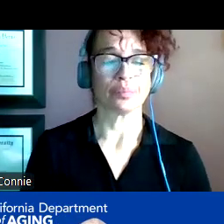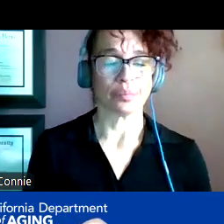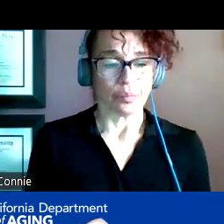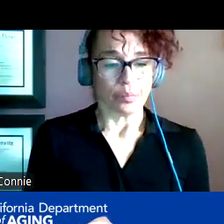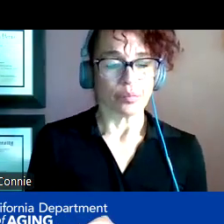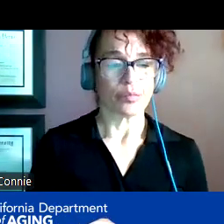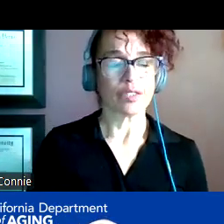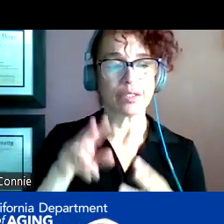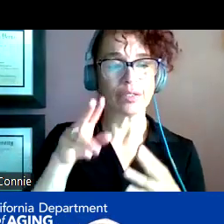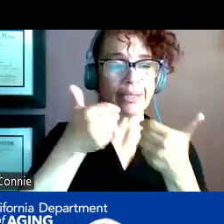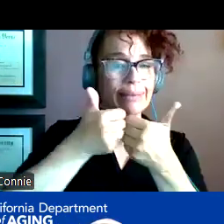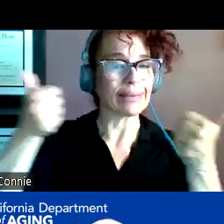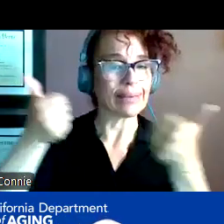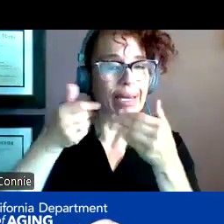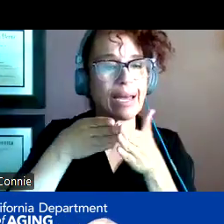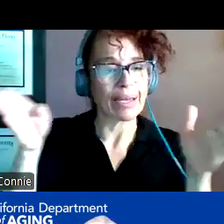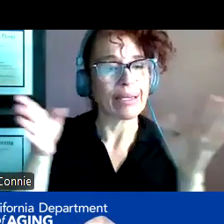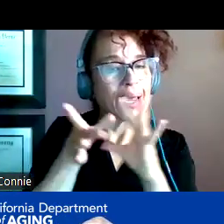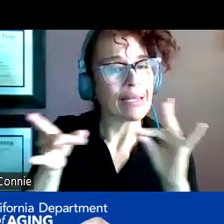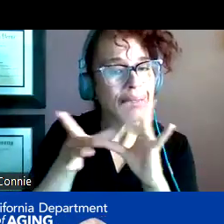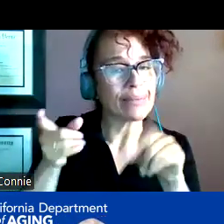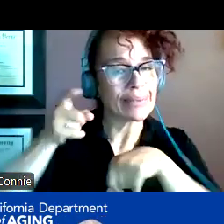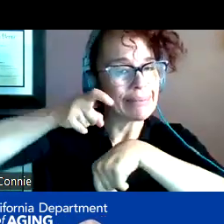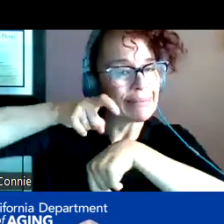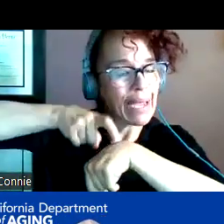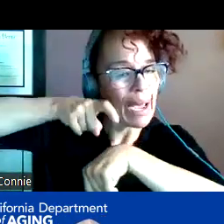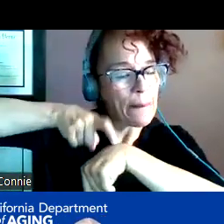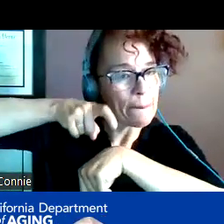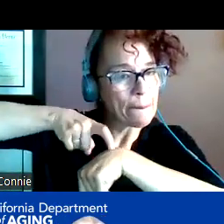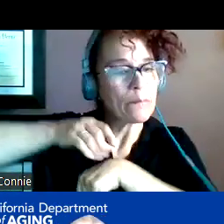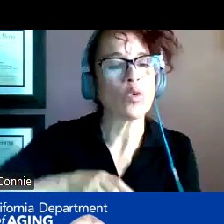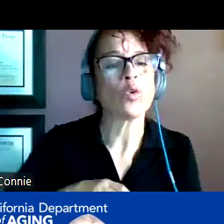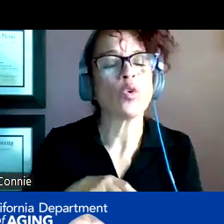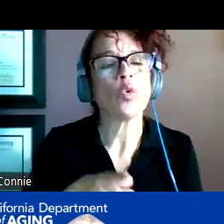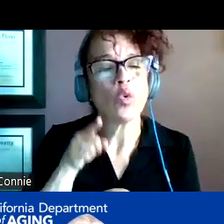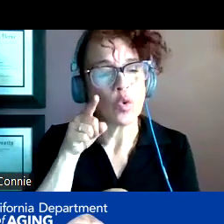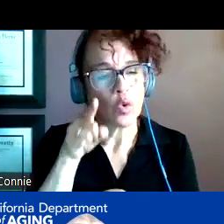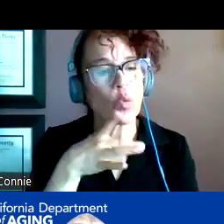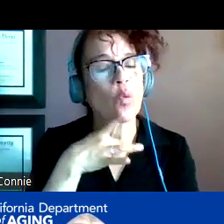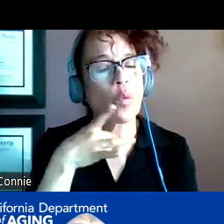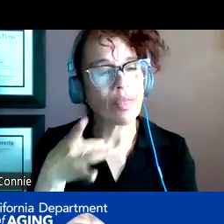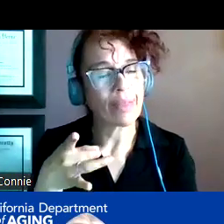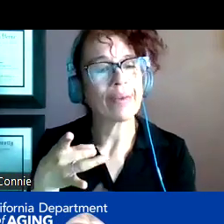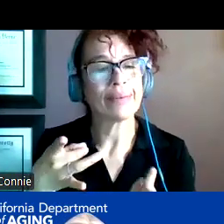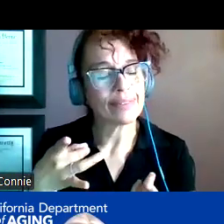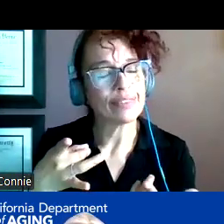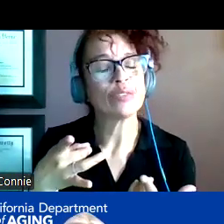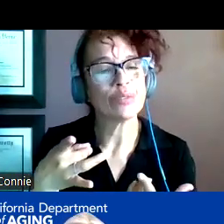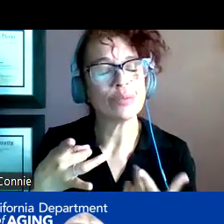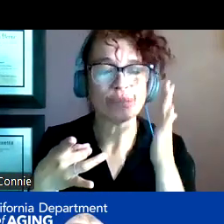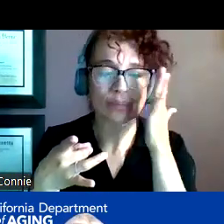This is our second public comment time. So if you would like